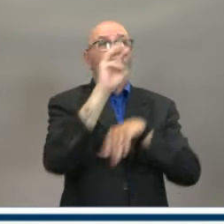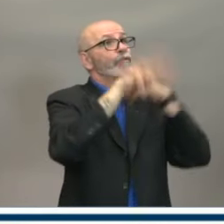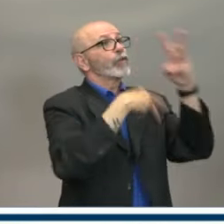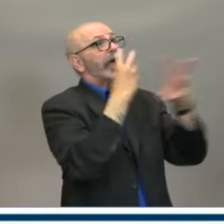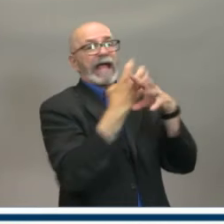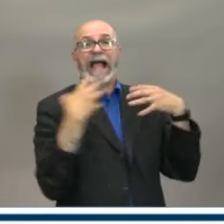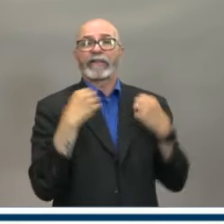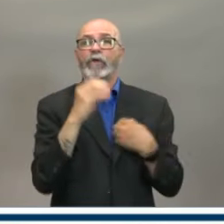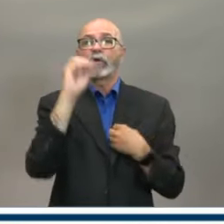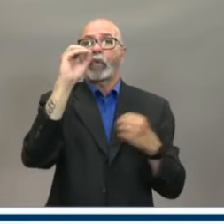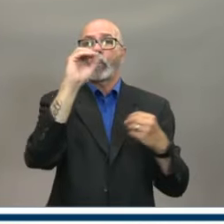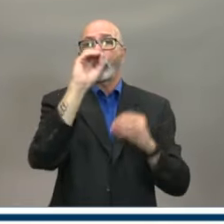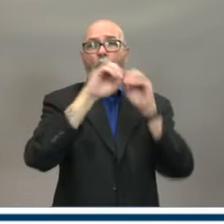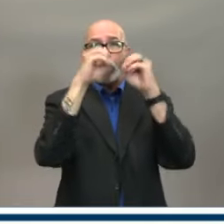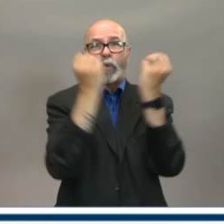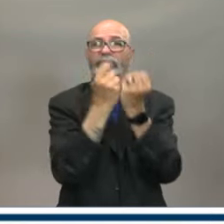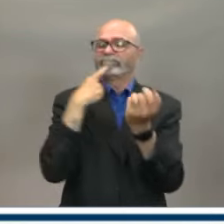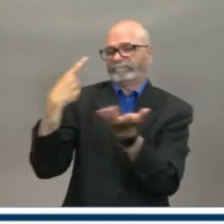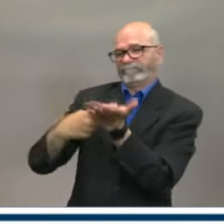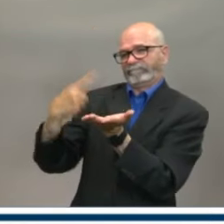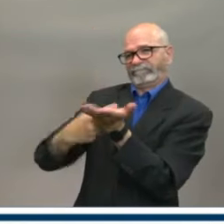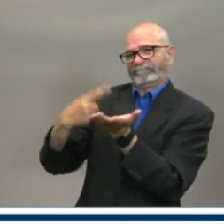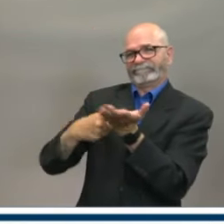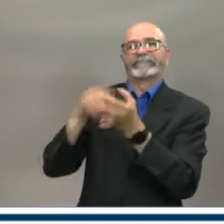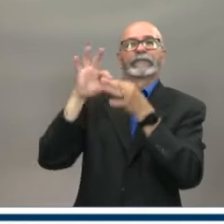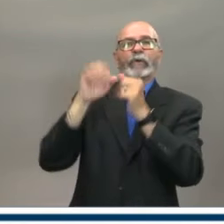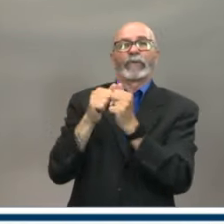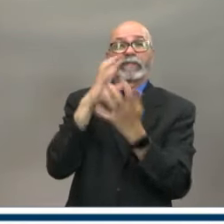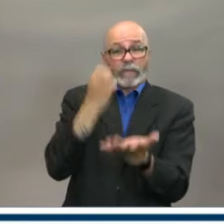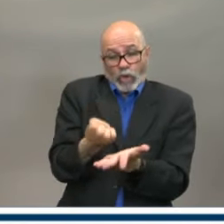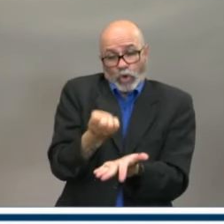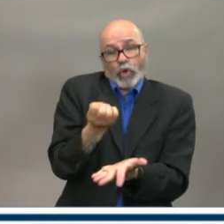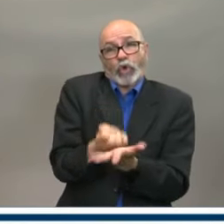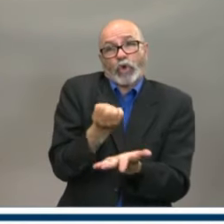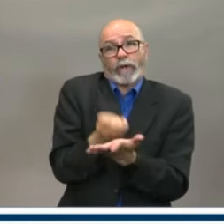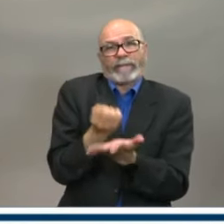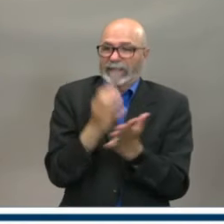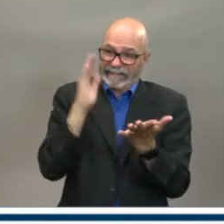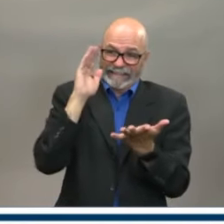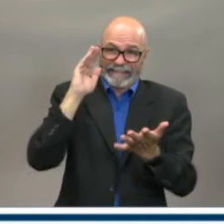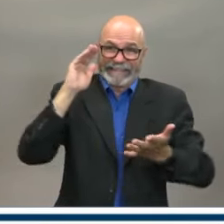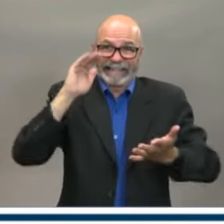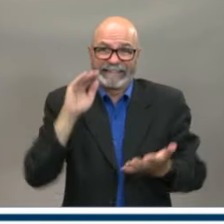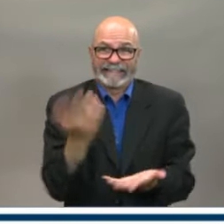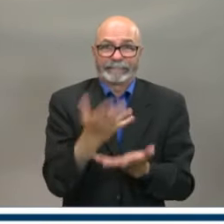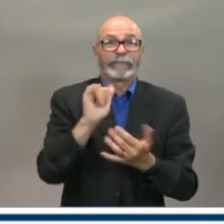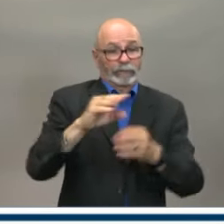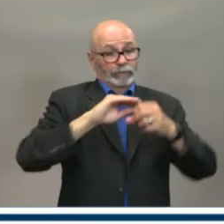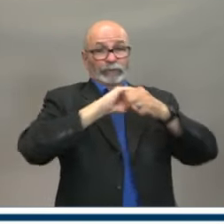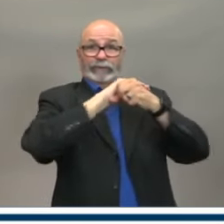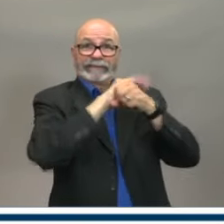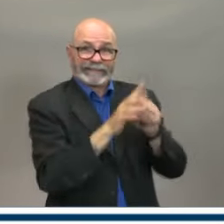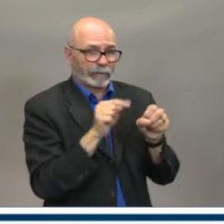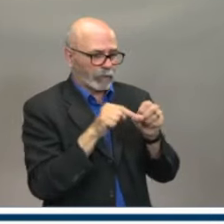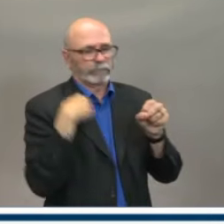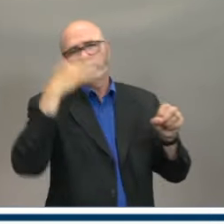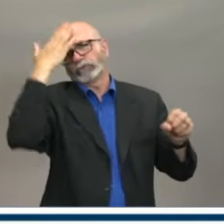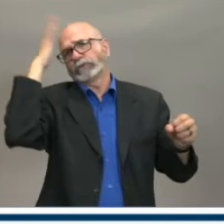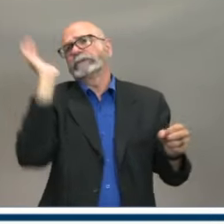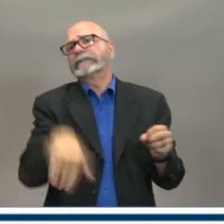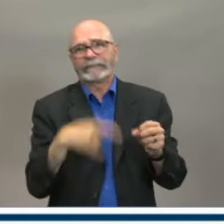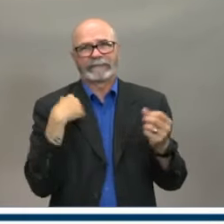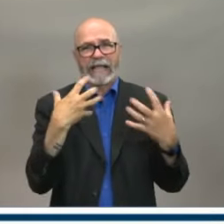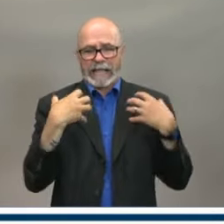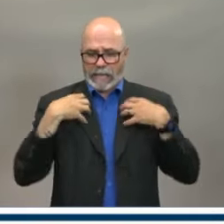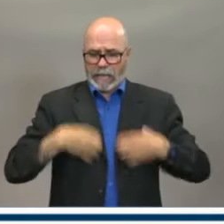we understand that this evolving evidence. Certainly, we know COVID-19 is an infection of the lungs. It's a